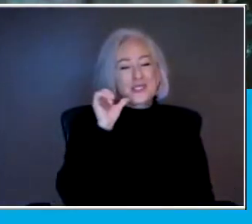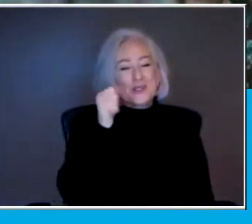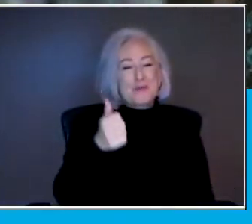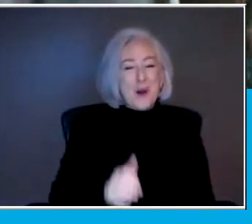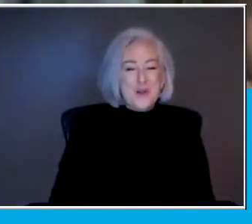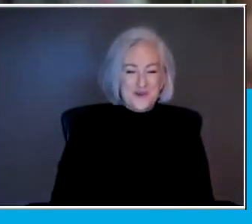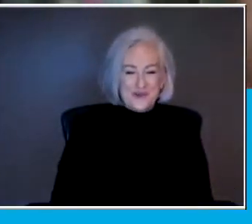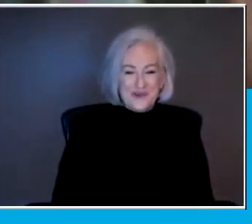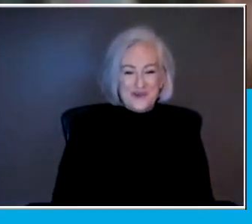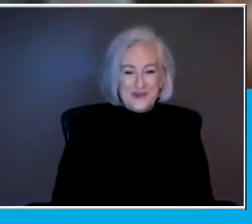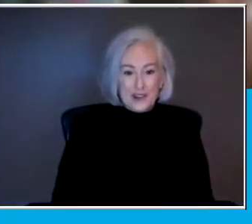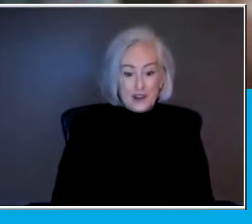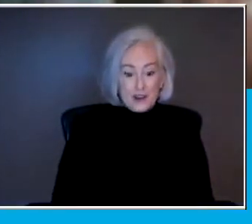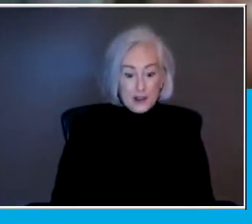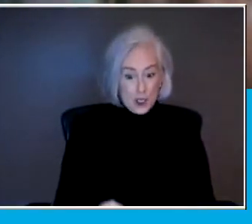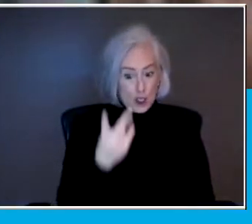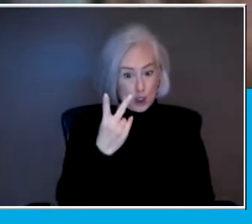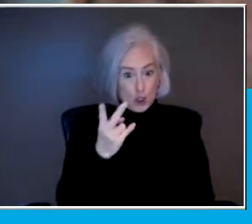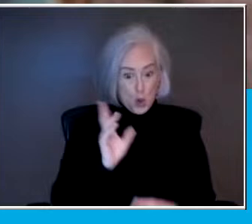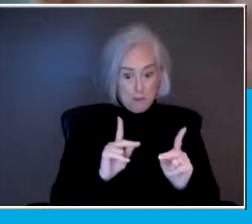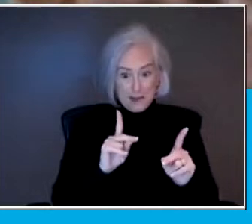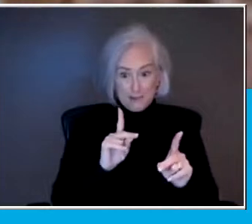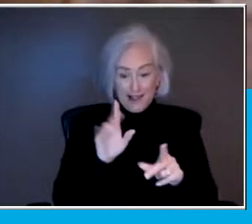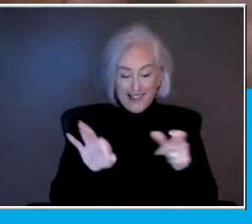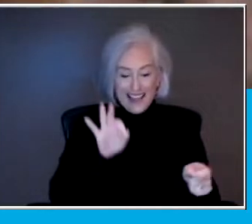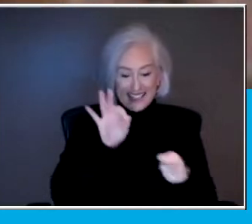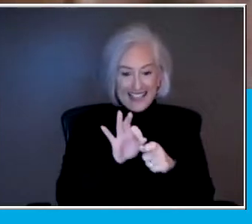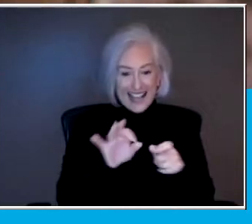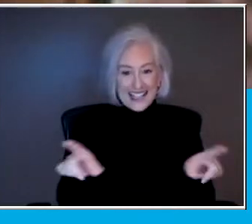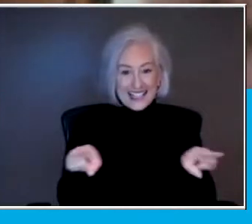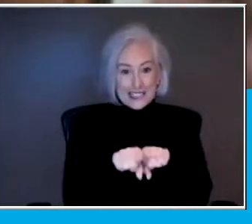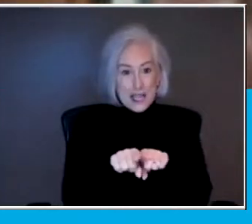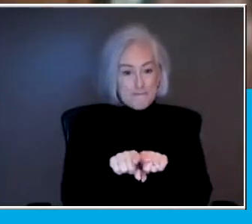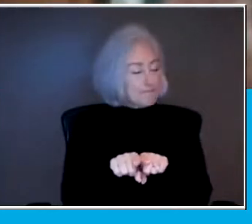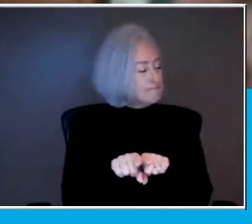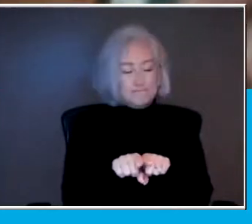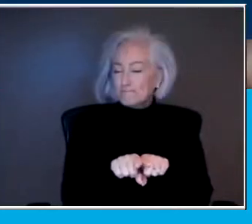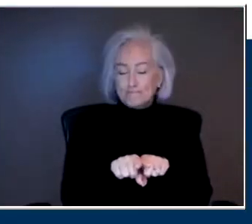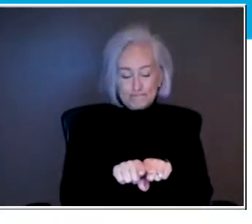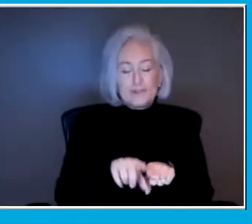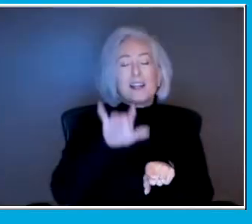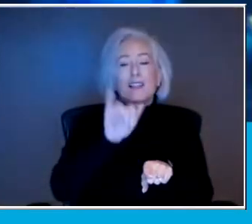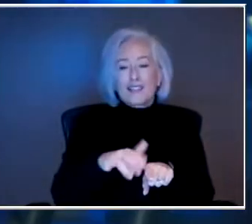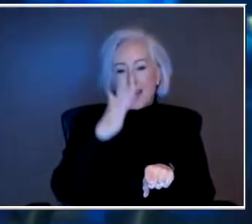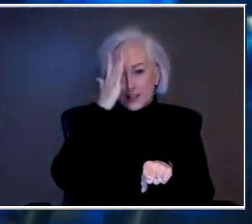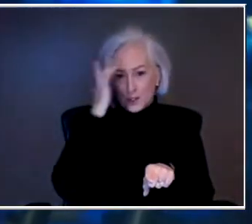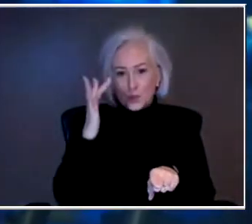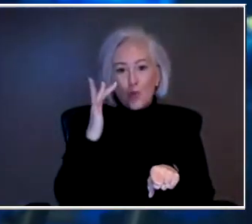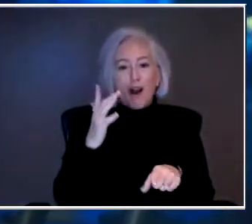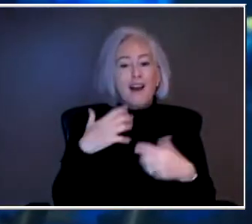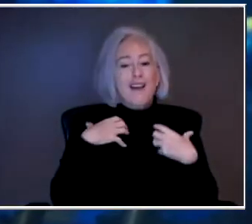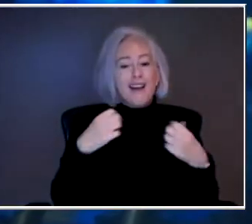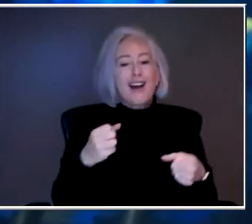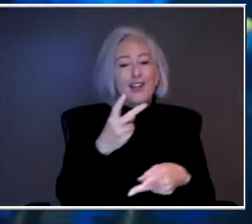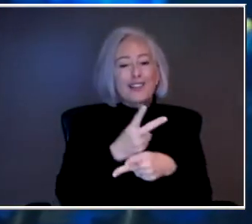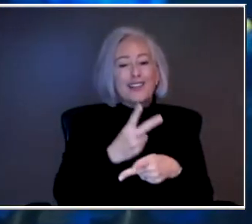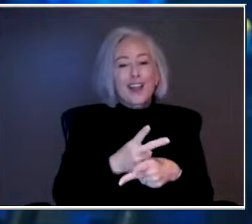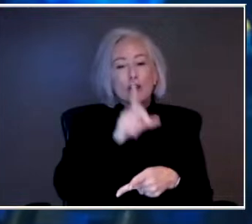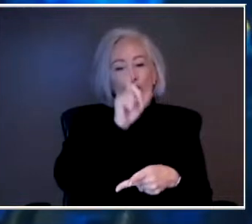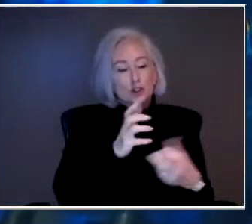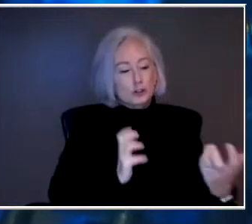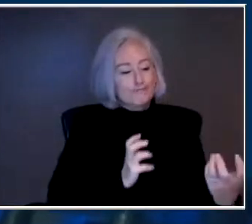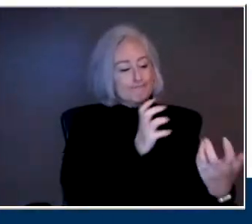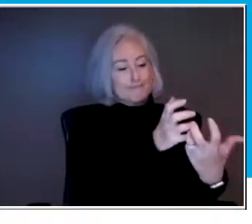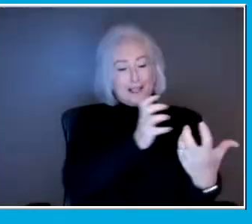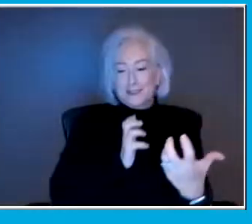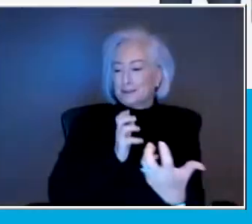two people are exactly the same, and that means the best health care is tailored to the individual. I'm Jessica Lovell on the next Open Mics with